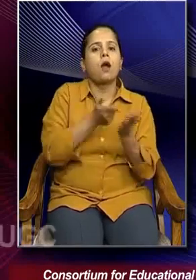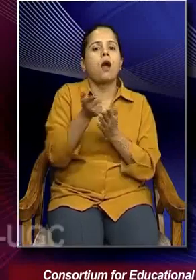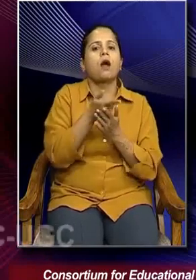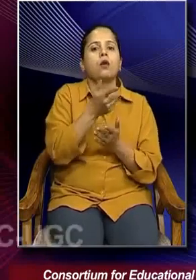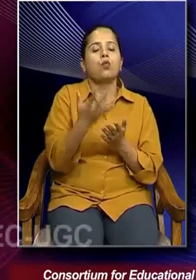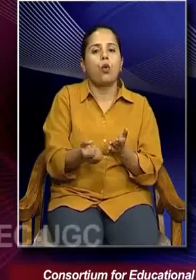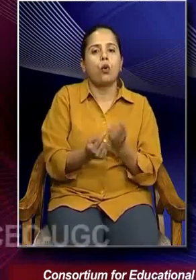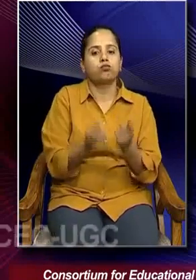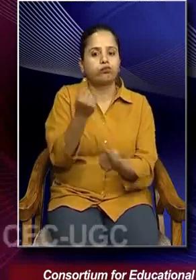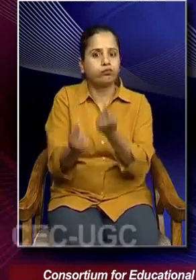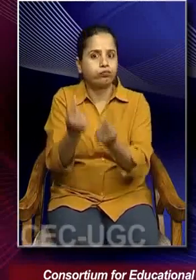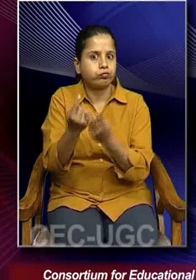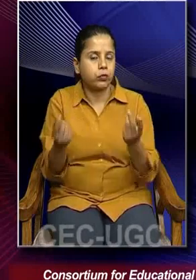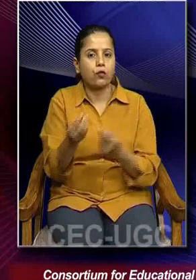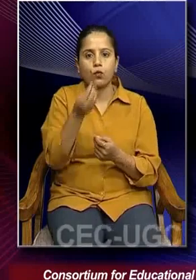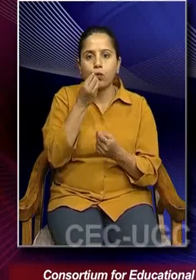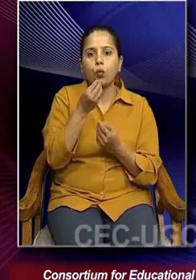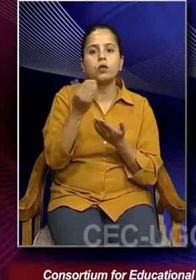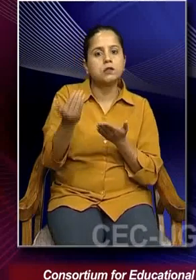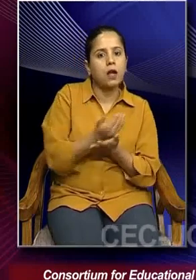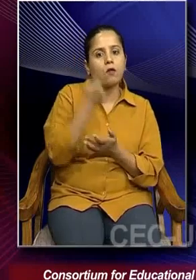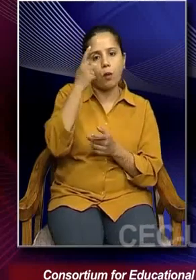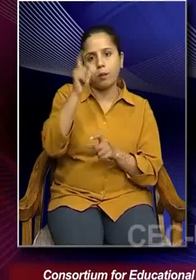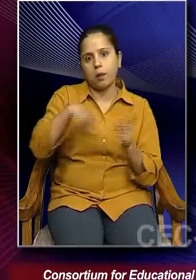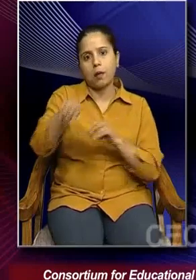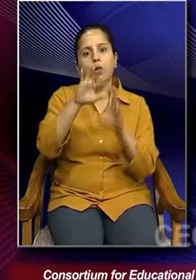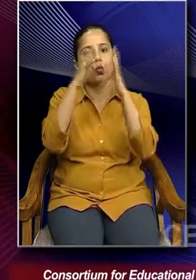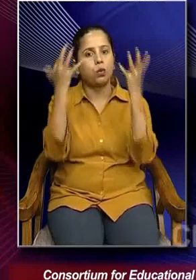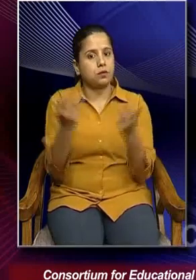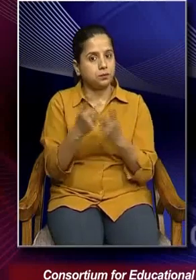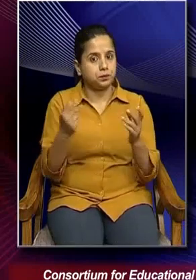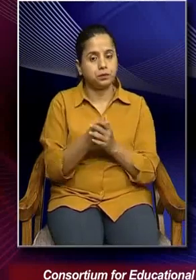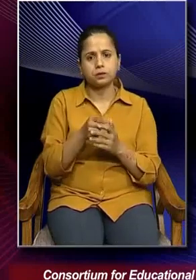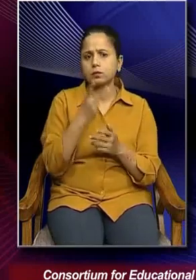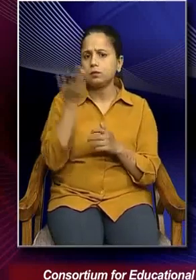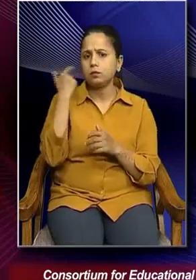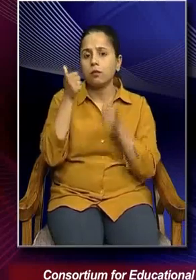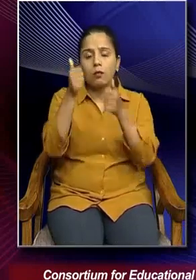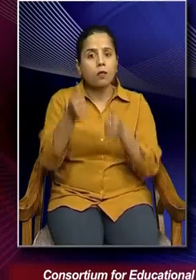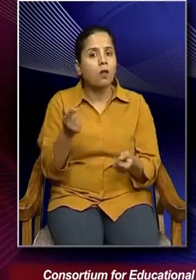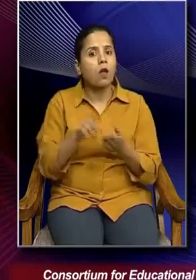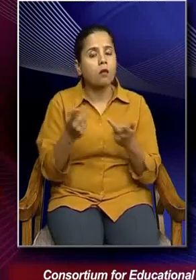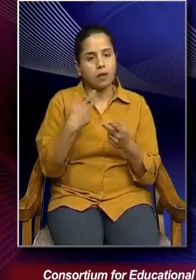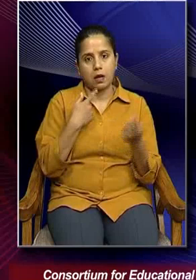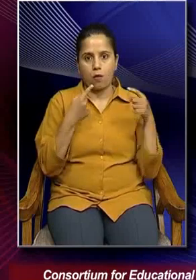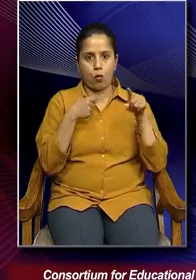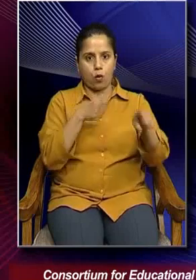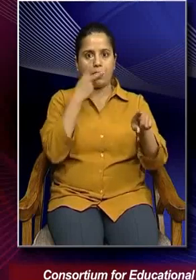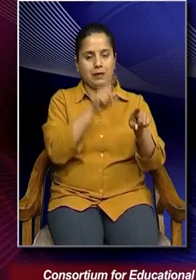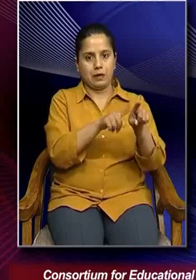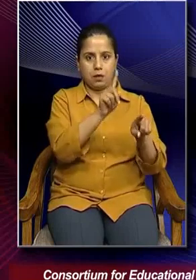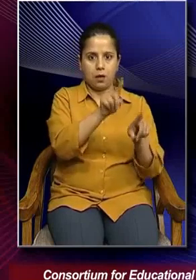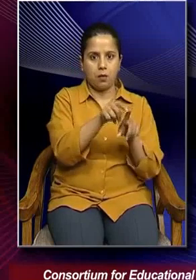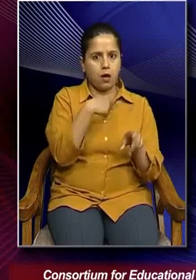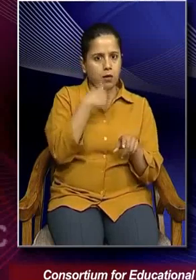output to secure food for people across the world. So the net result was, on the one hand, with